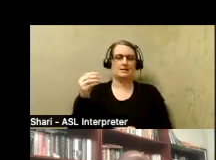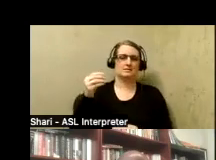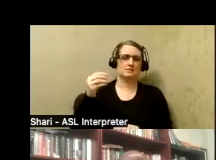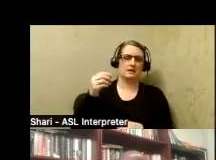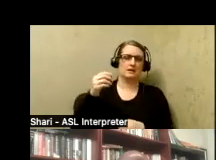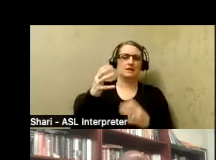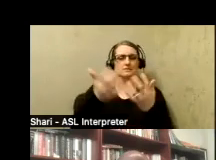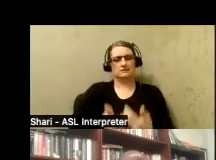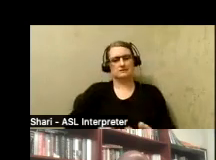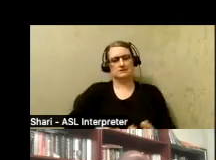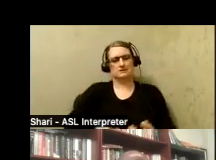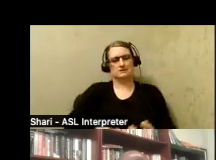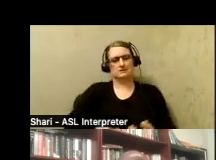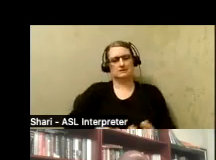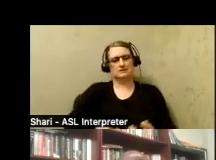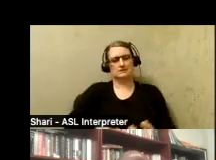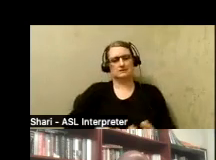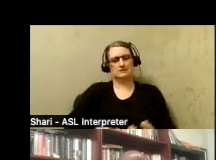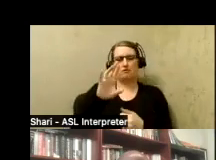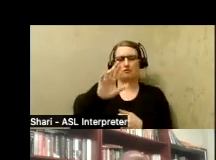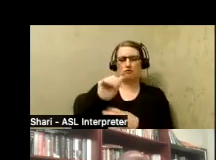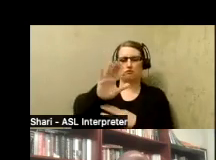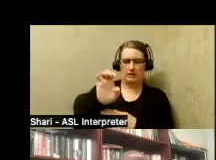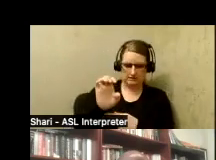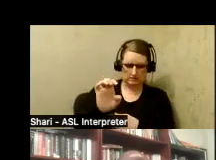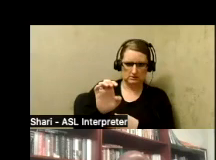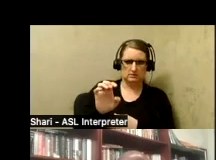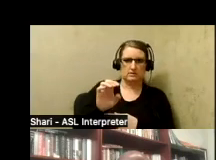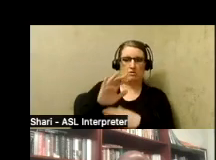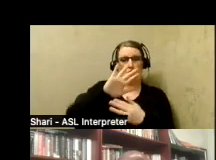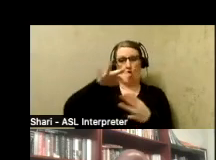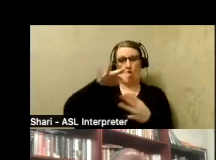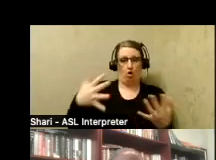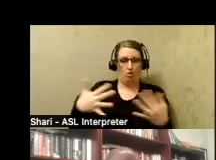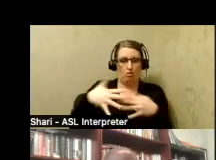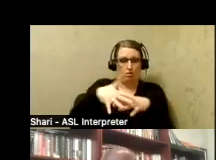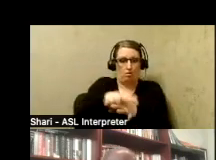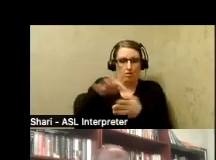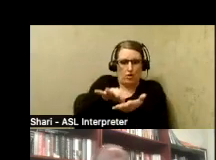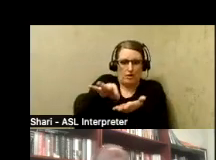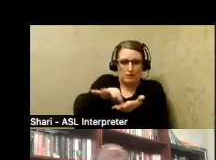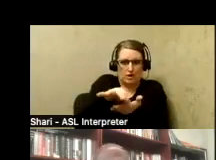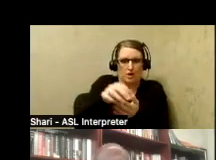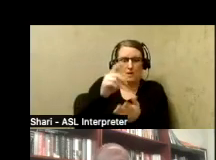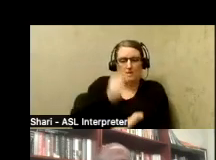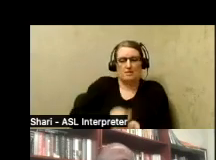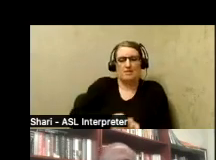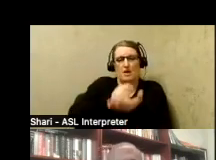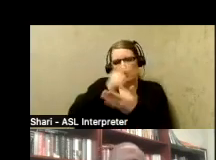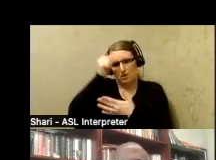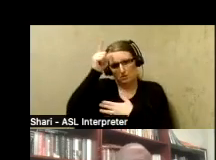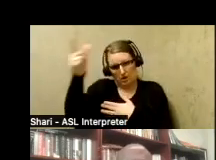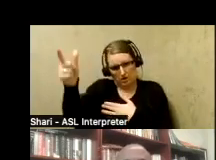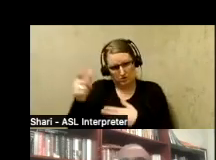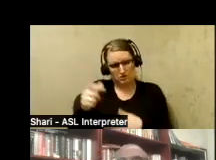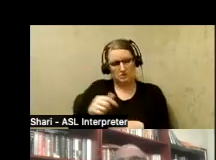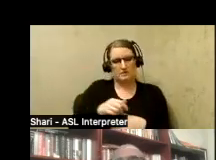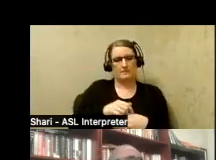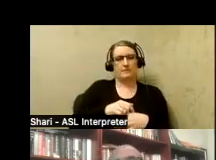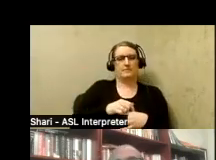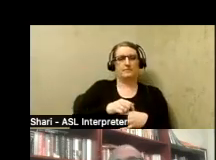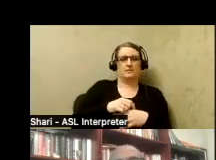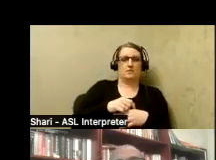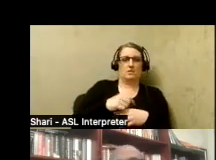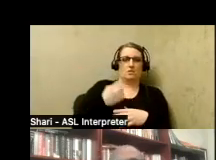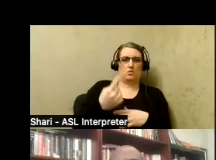dictated the separation of the races. And all of this being threaded together by a therapeutic logic, he will argue, one that